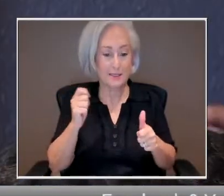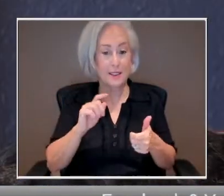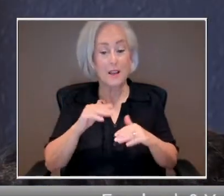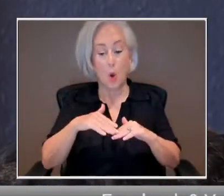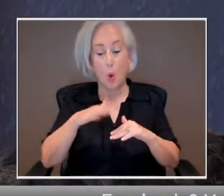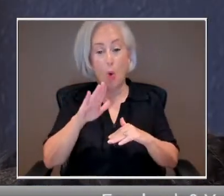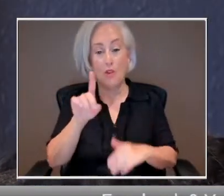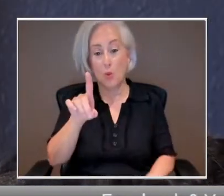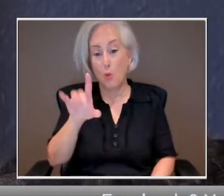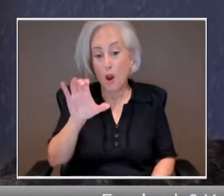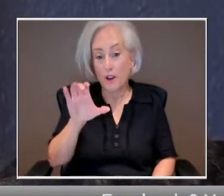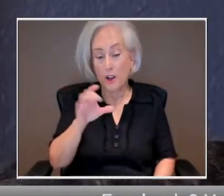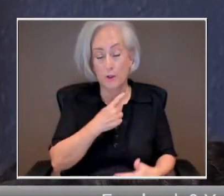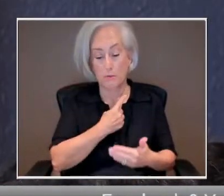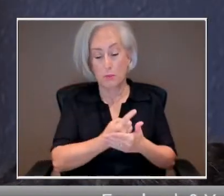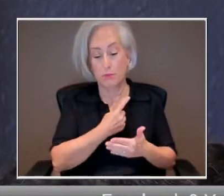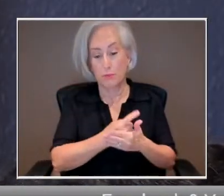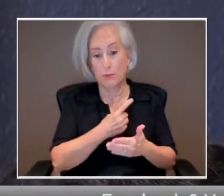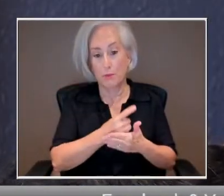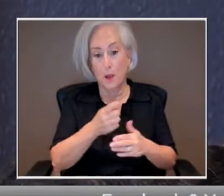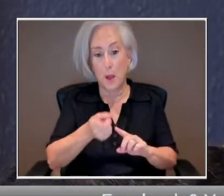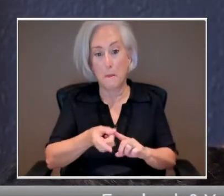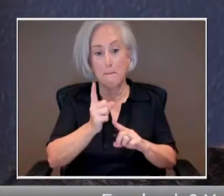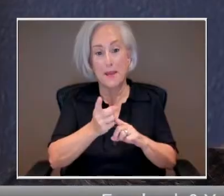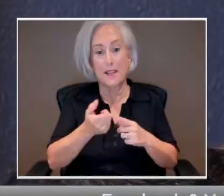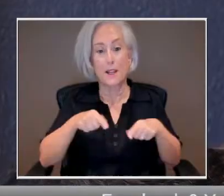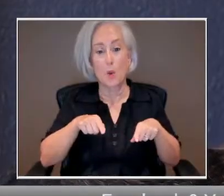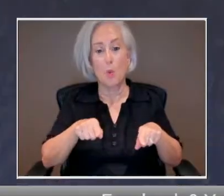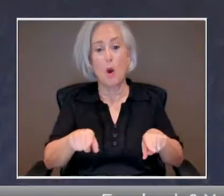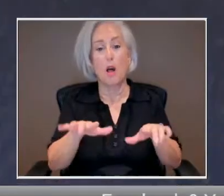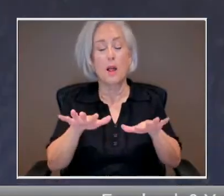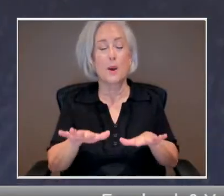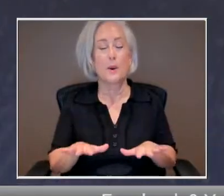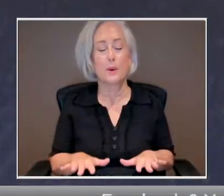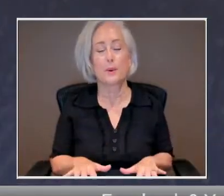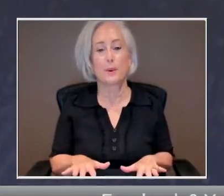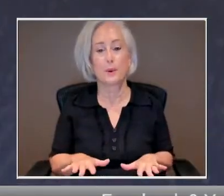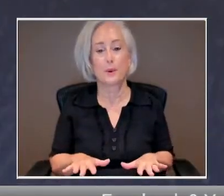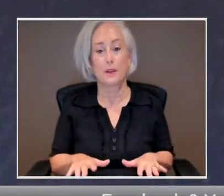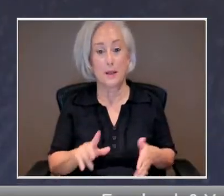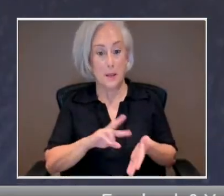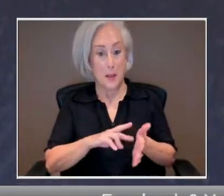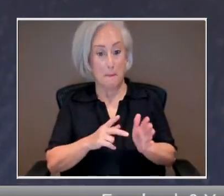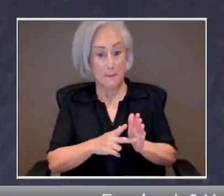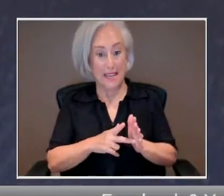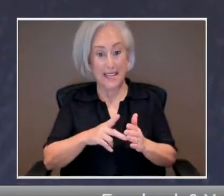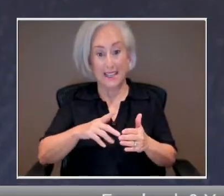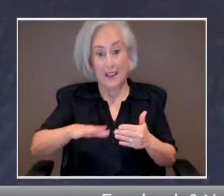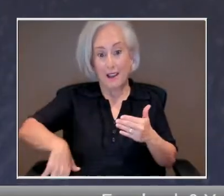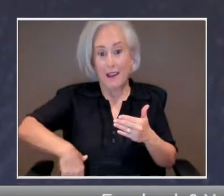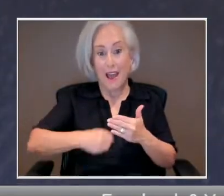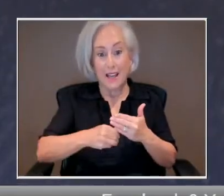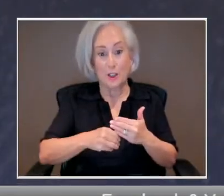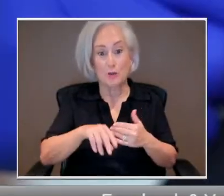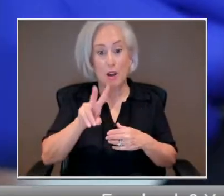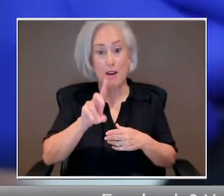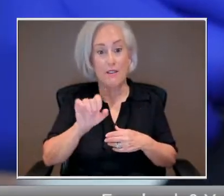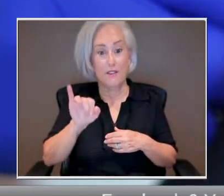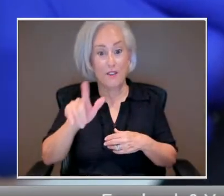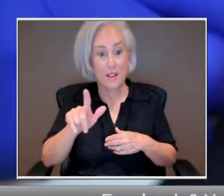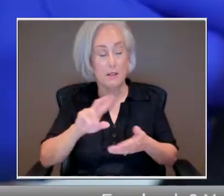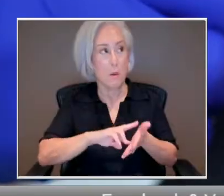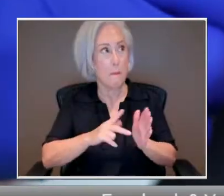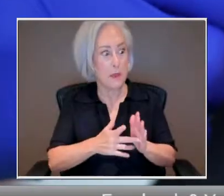it to me as almost like an extra vessel in the heart that was pumping that shouldn't be, and so my heart was just like double working almost.